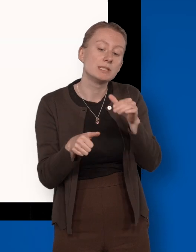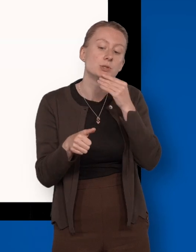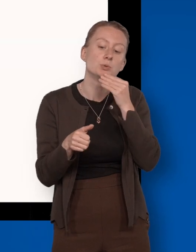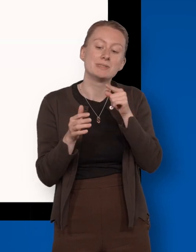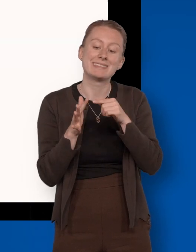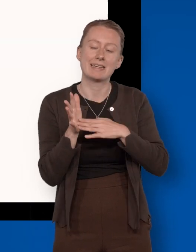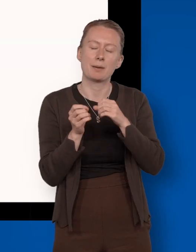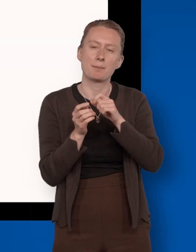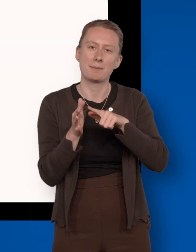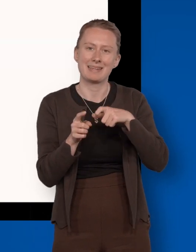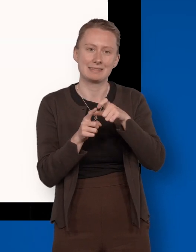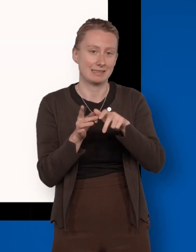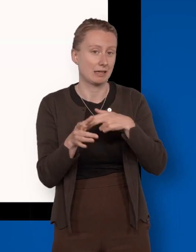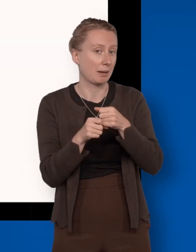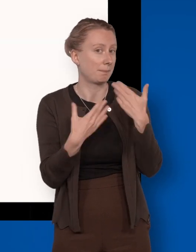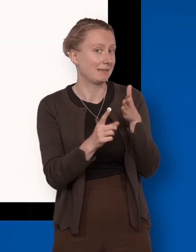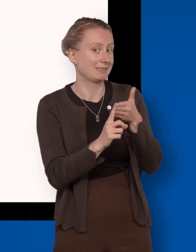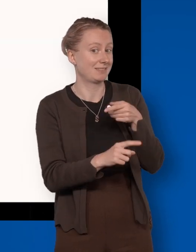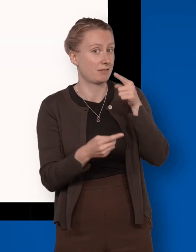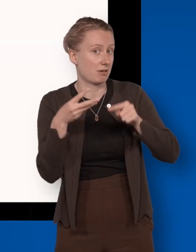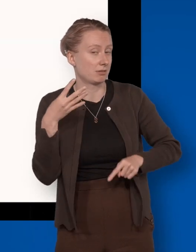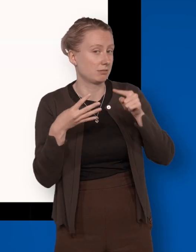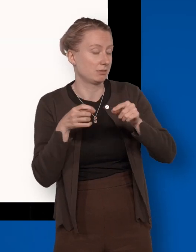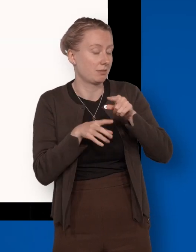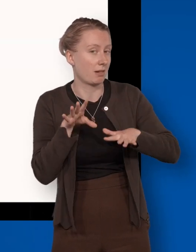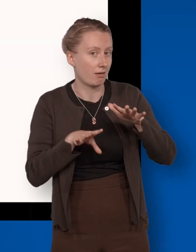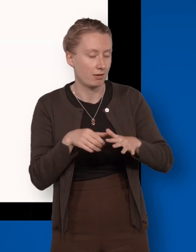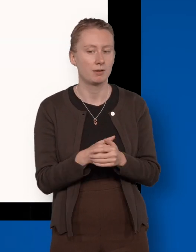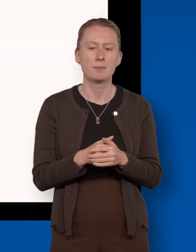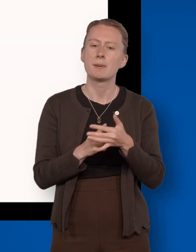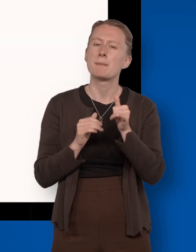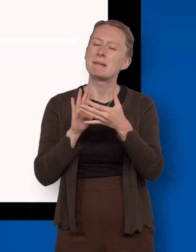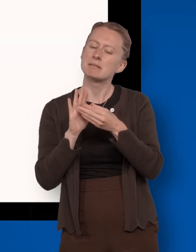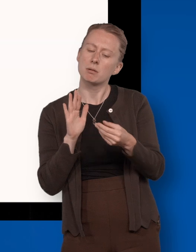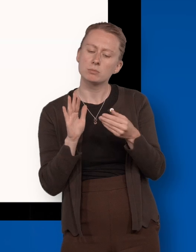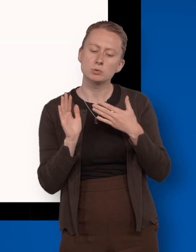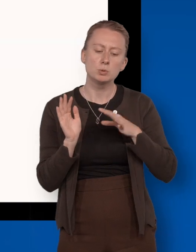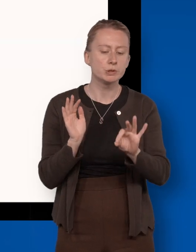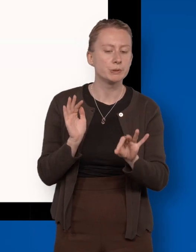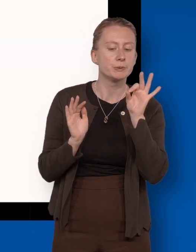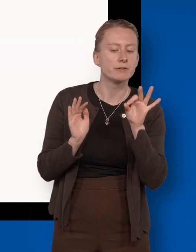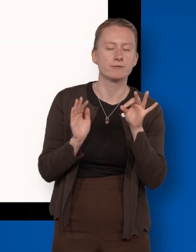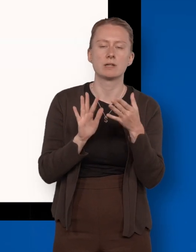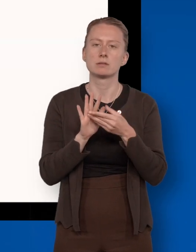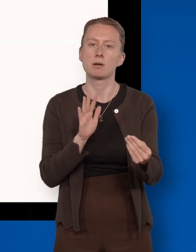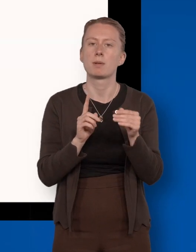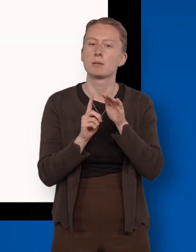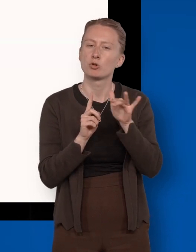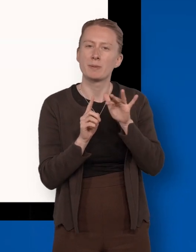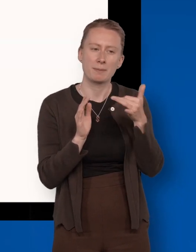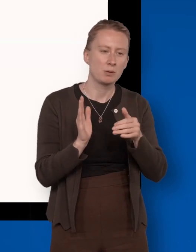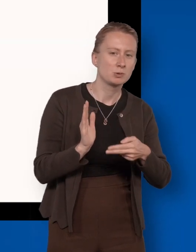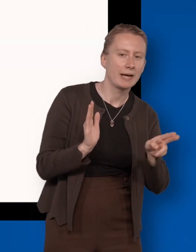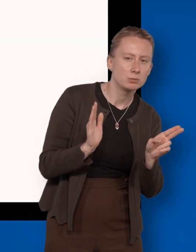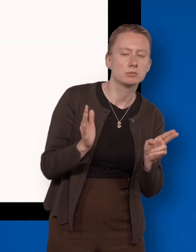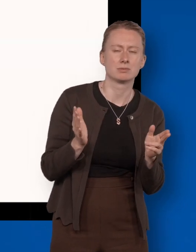these. But there might be sort of examples here that we might want to pick out. For example, broadband. I don't know if we want to, I mean, it is an